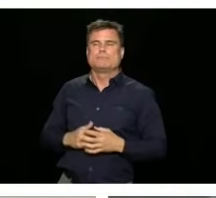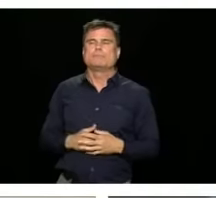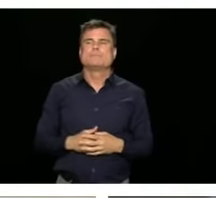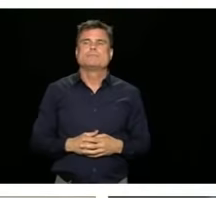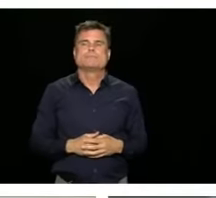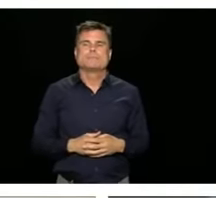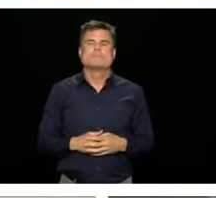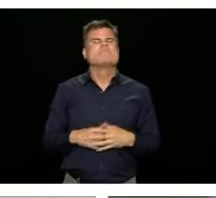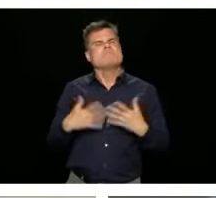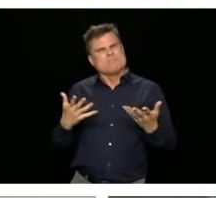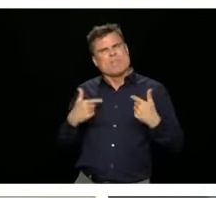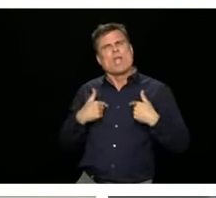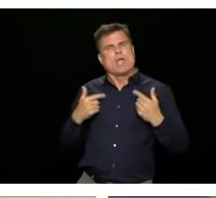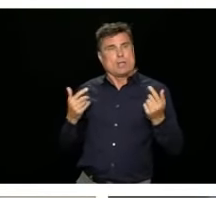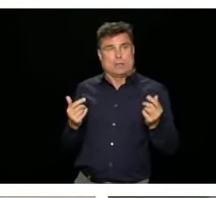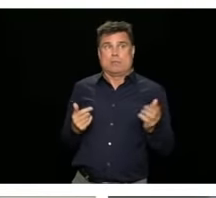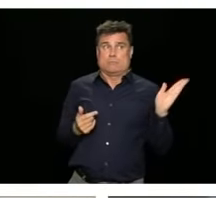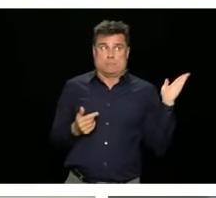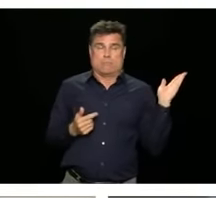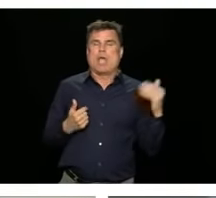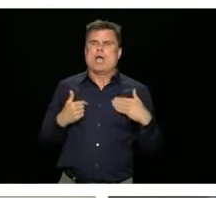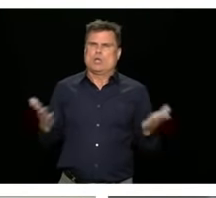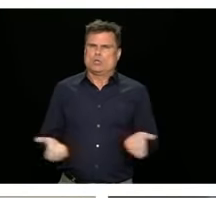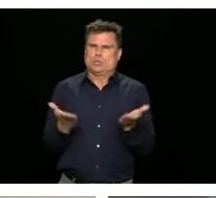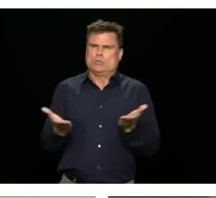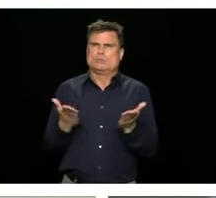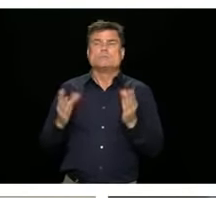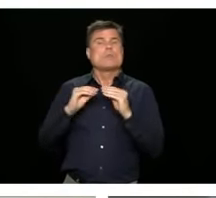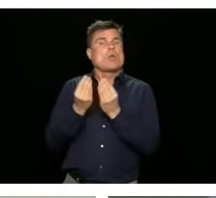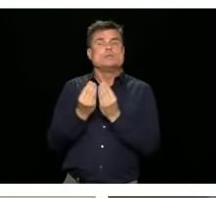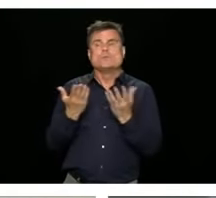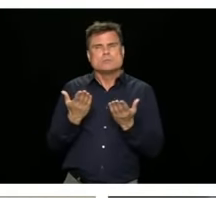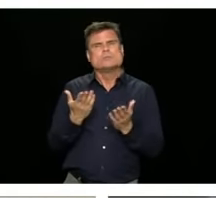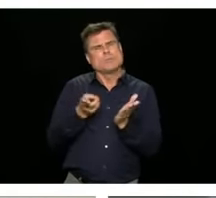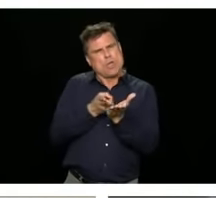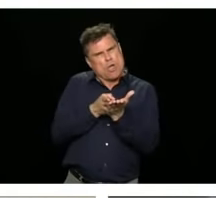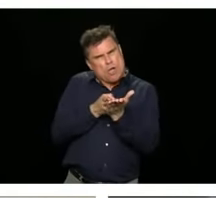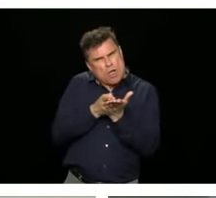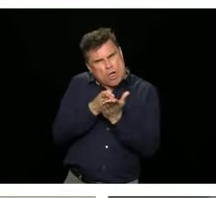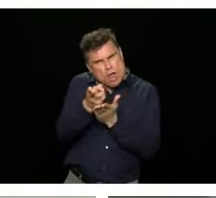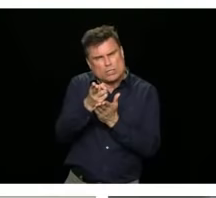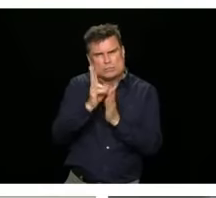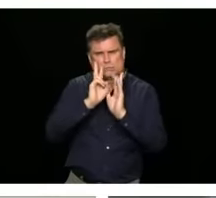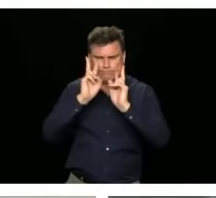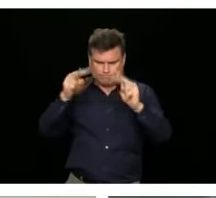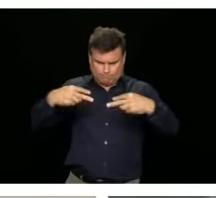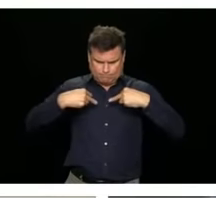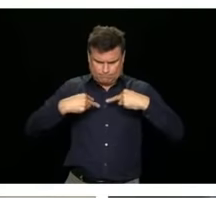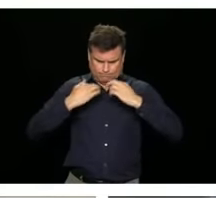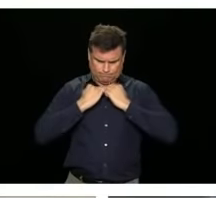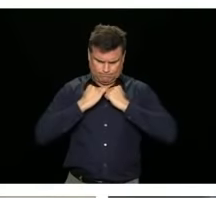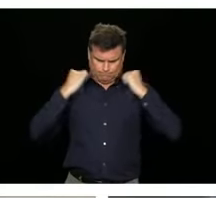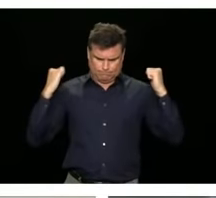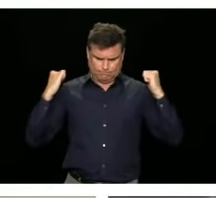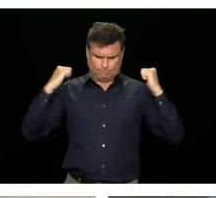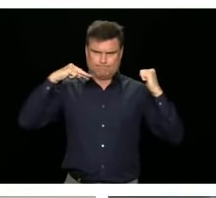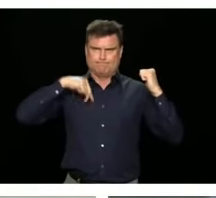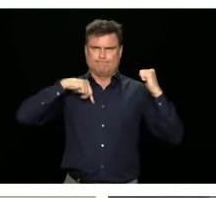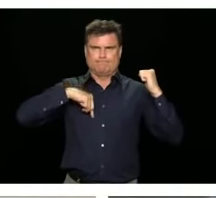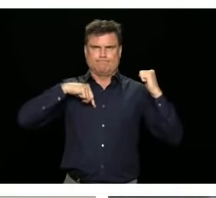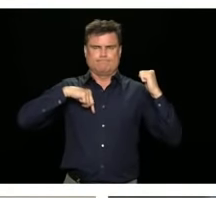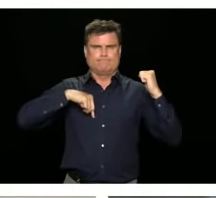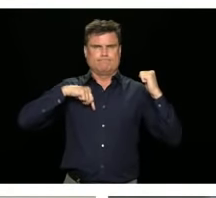organization, your operation, where you put your budget. who are the stakeholders and right holders you